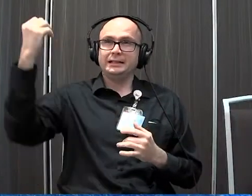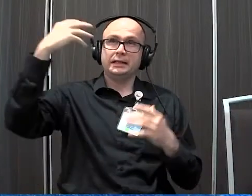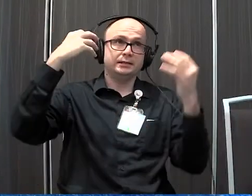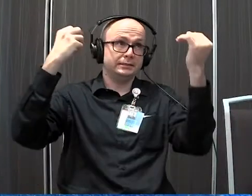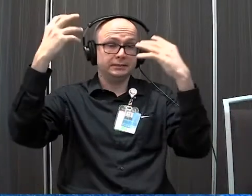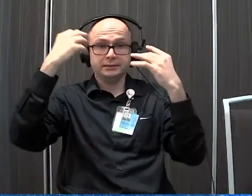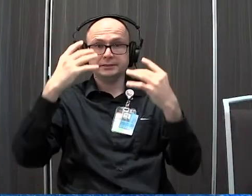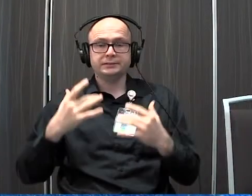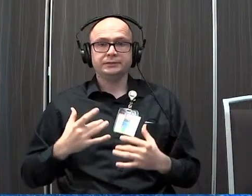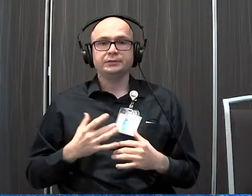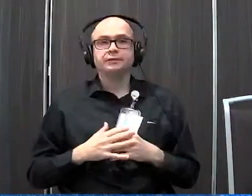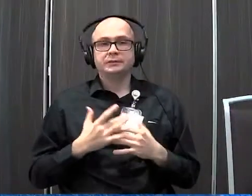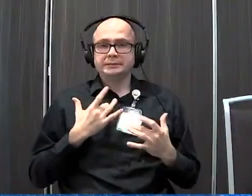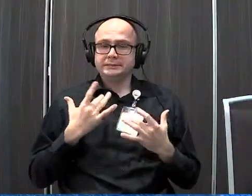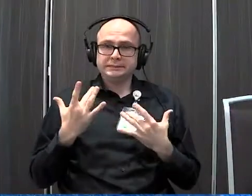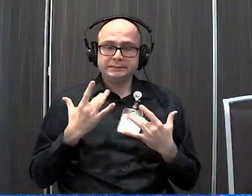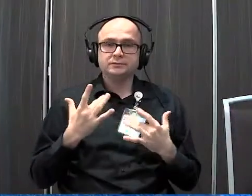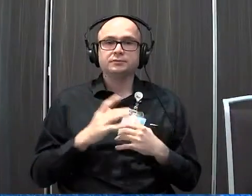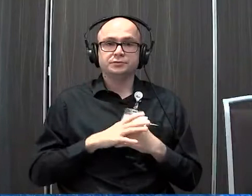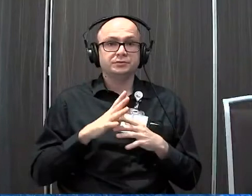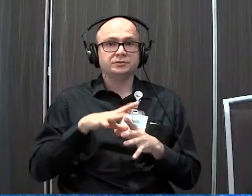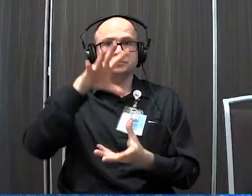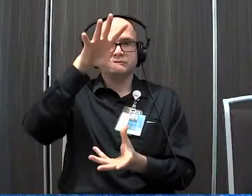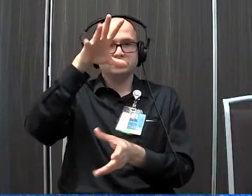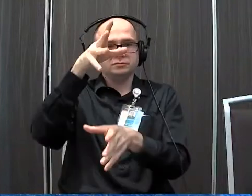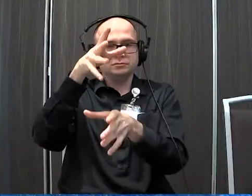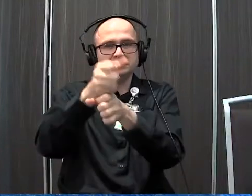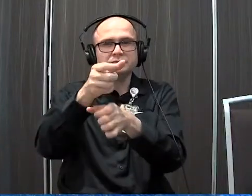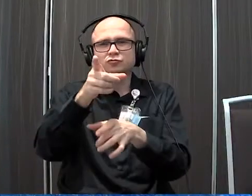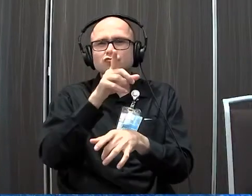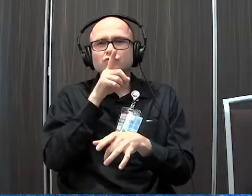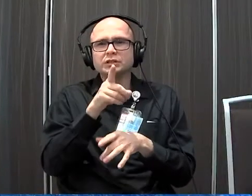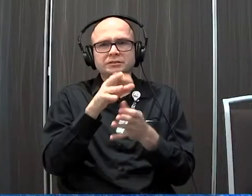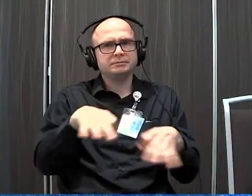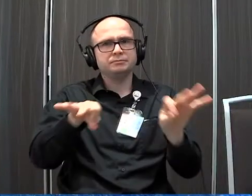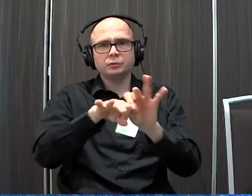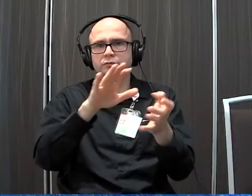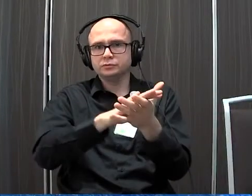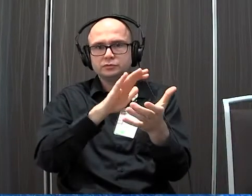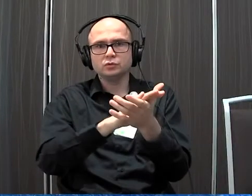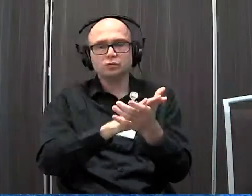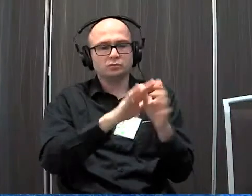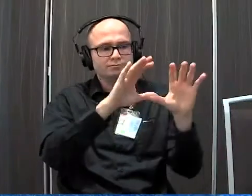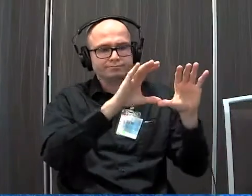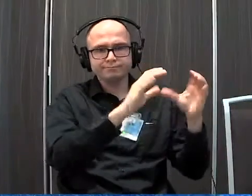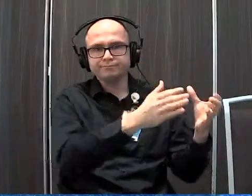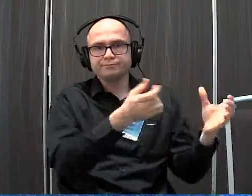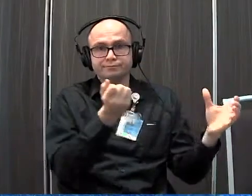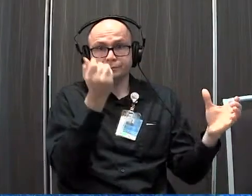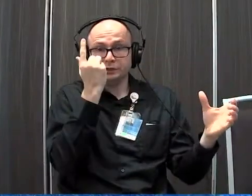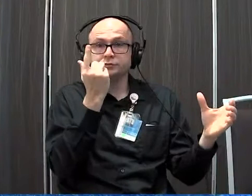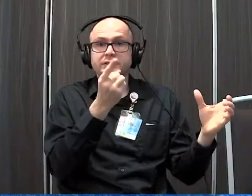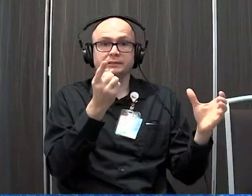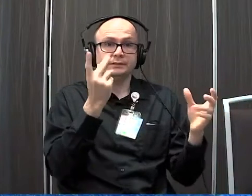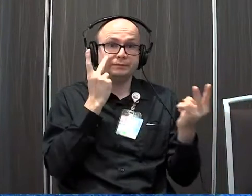field. So kind of to summarize that educational support need, it's really important for the school professionals to understand the functional